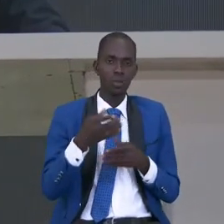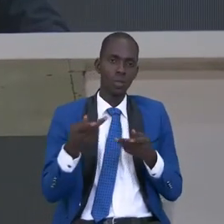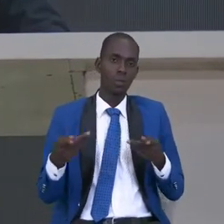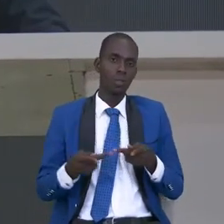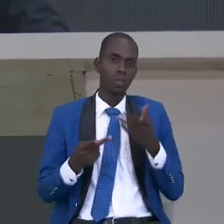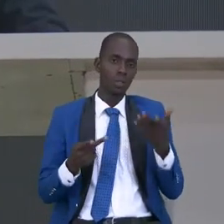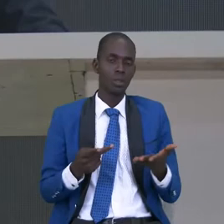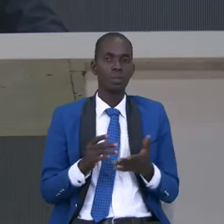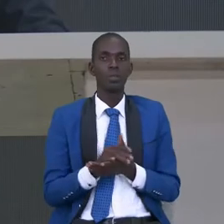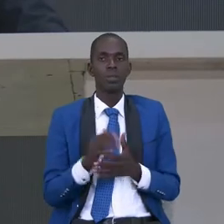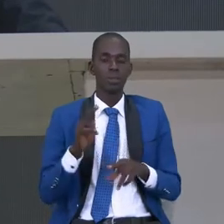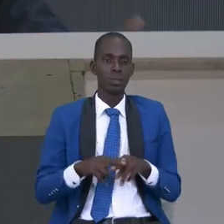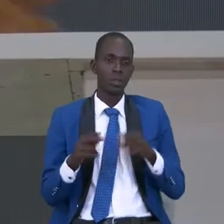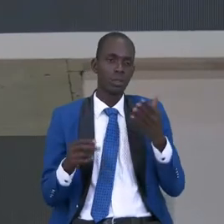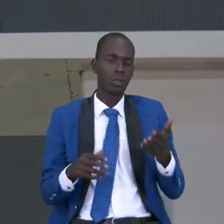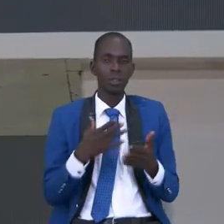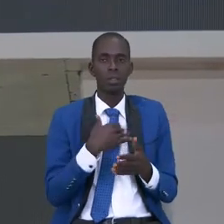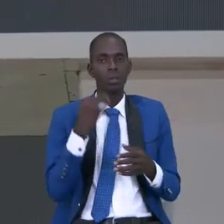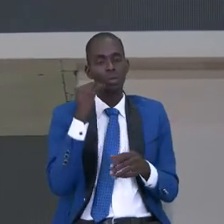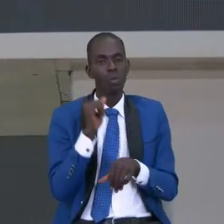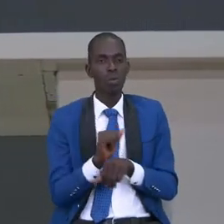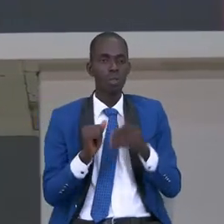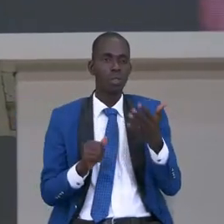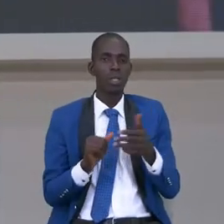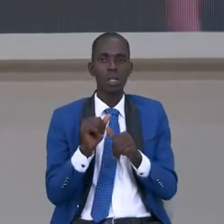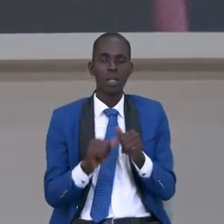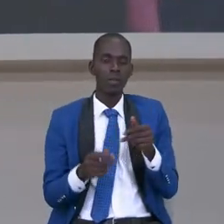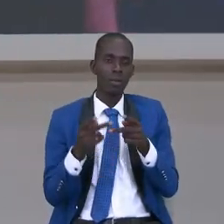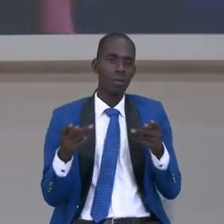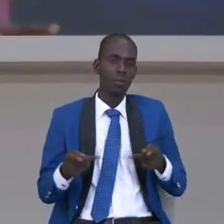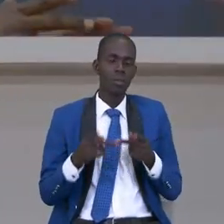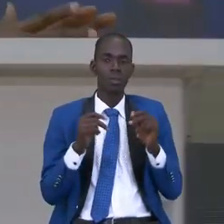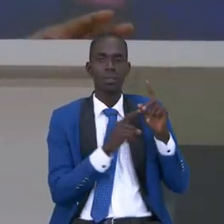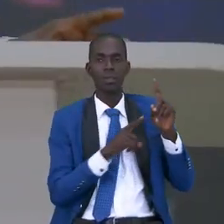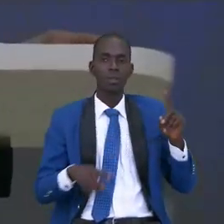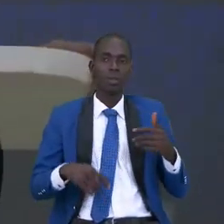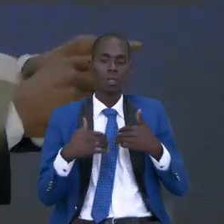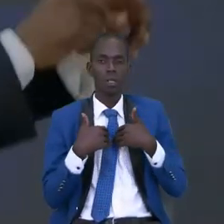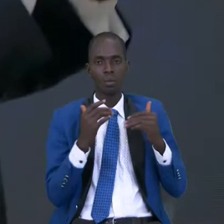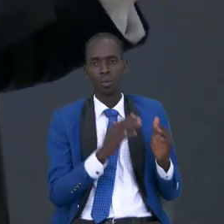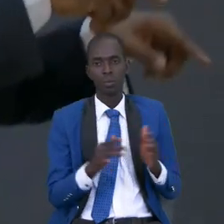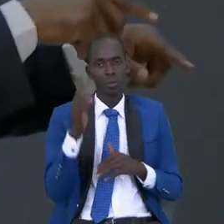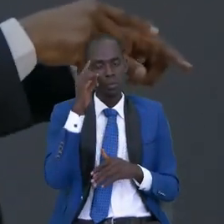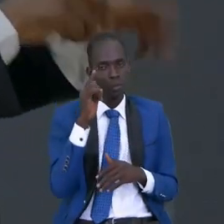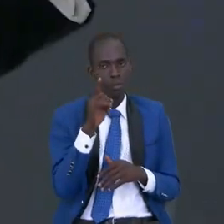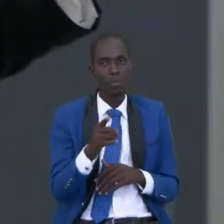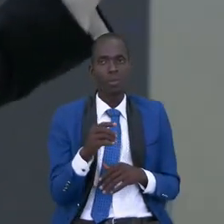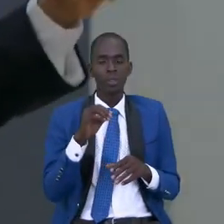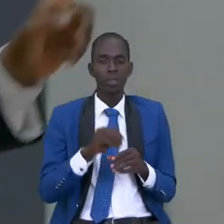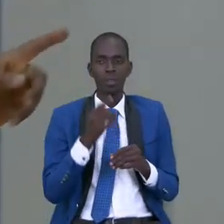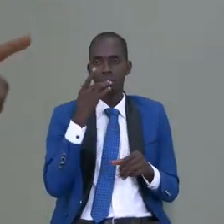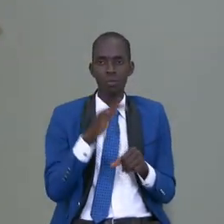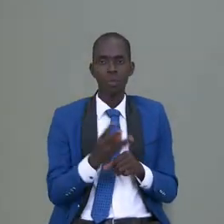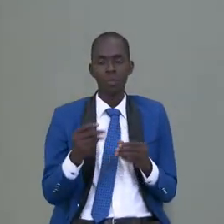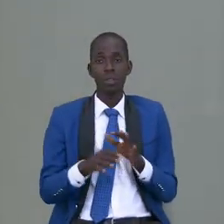seat there, an assignment there. Every place the Lord has prepared for you in the promised land, even in